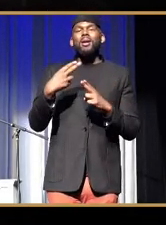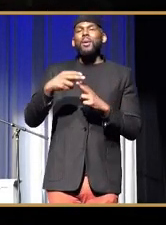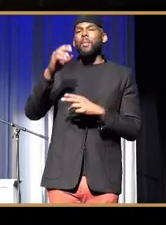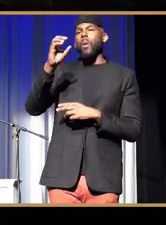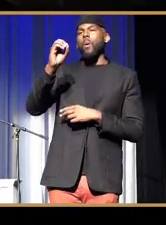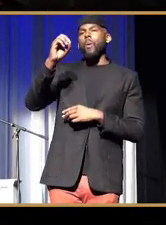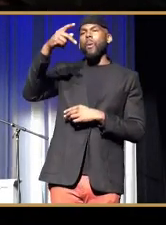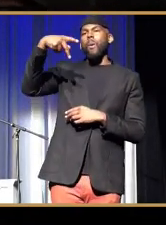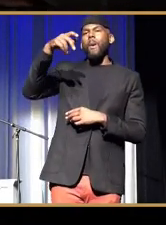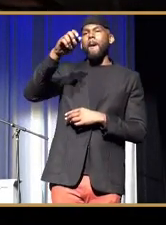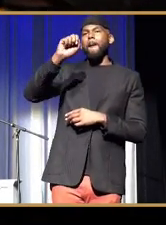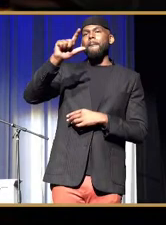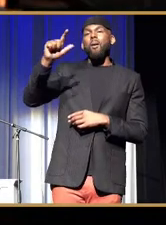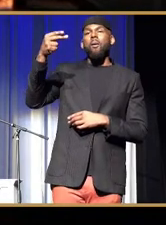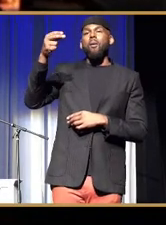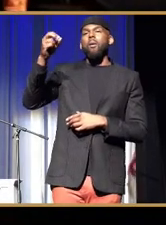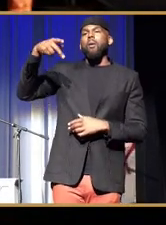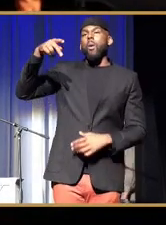Bennett.